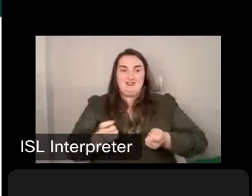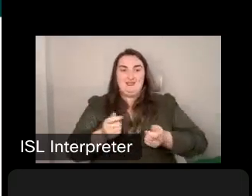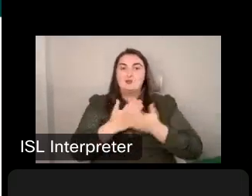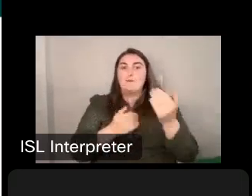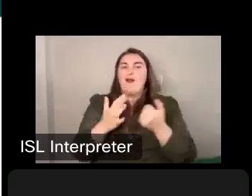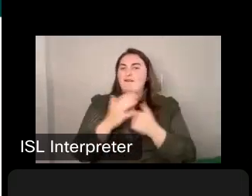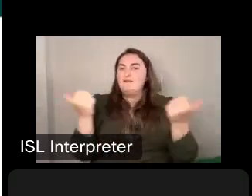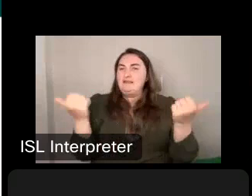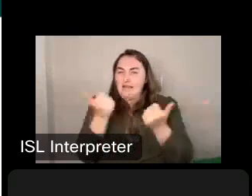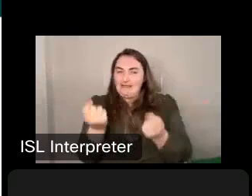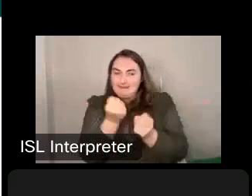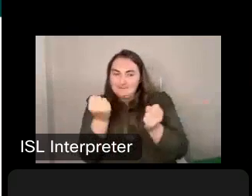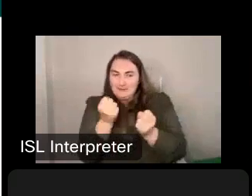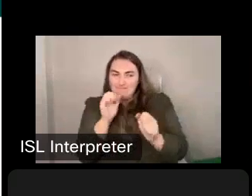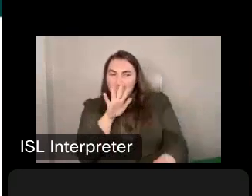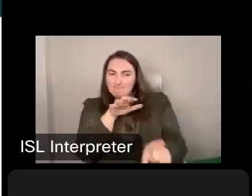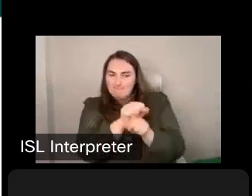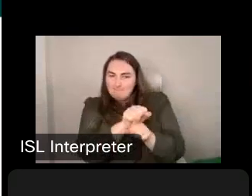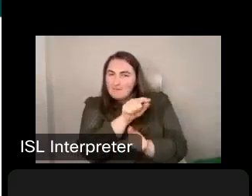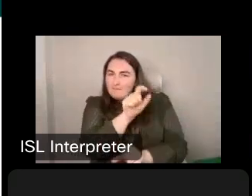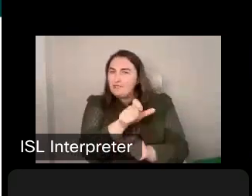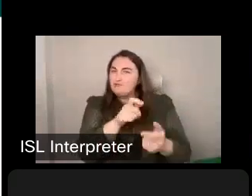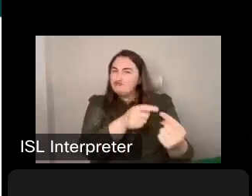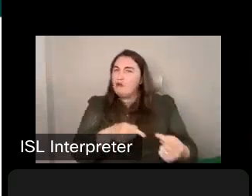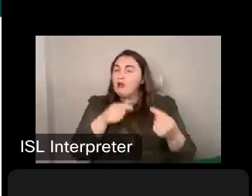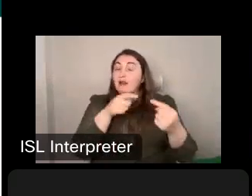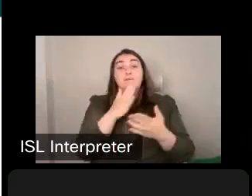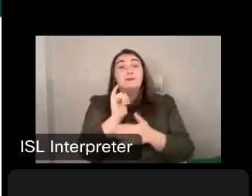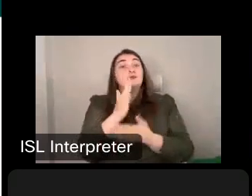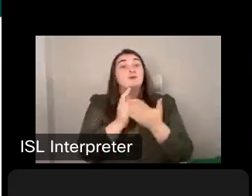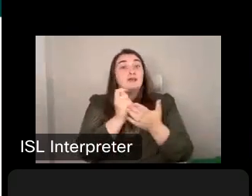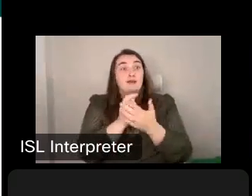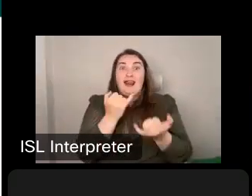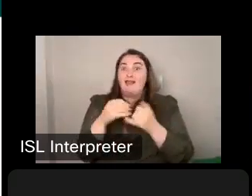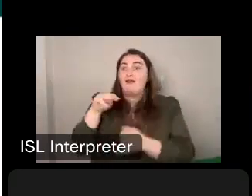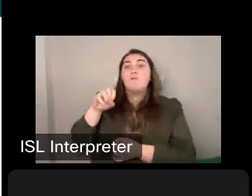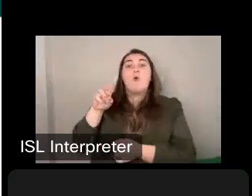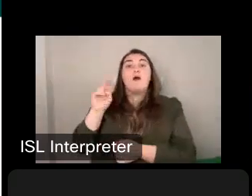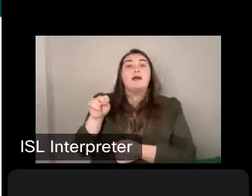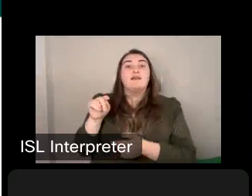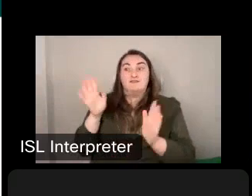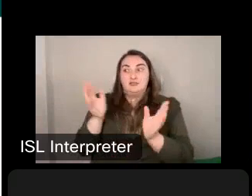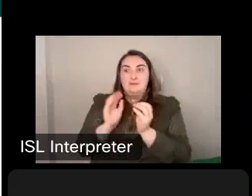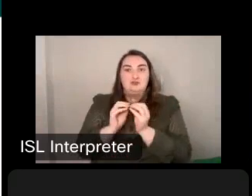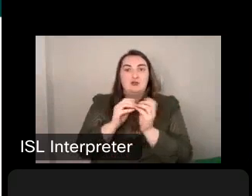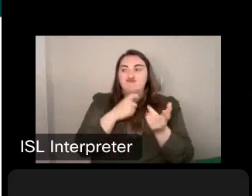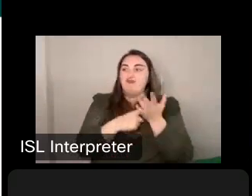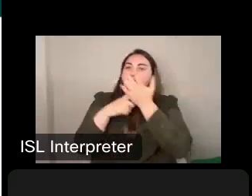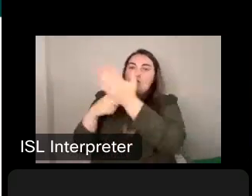symptoms. And often that might well be referring them on, as Morgan and Lorraine have suggested.